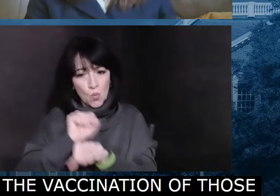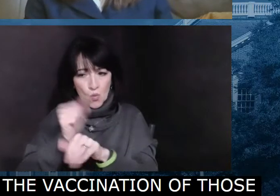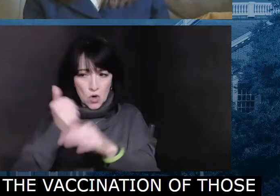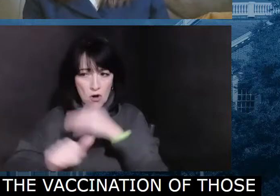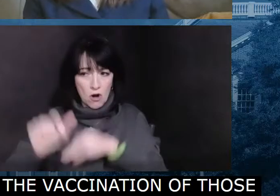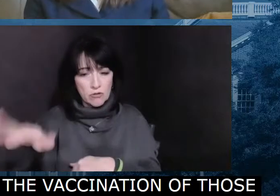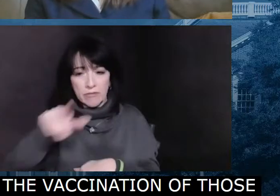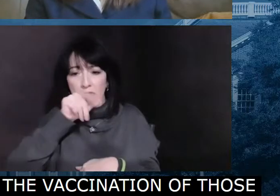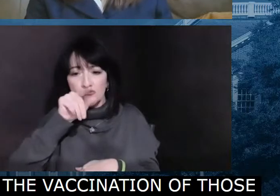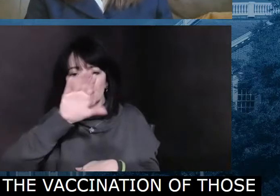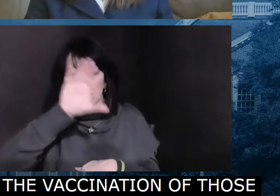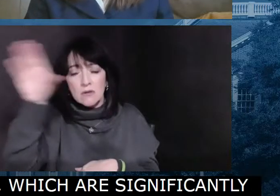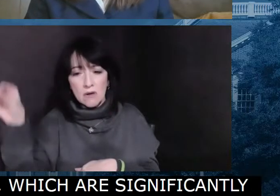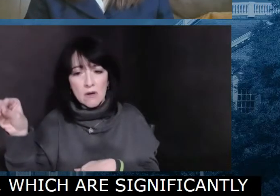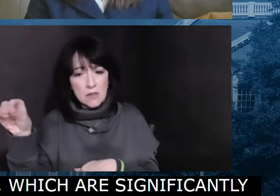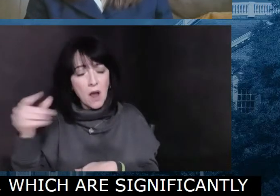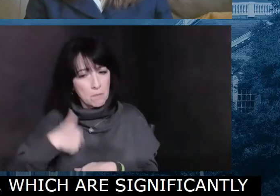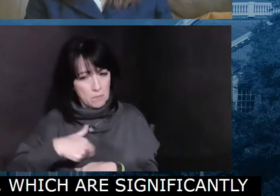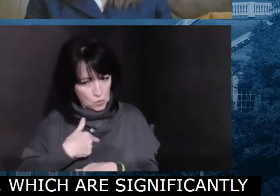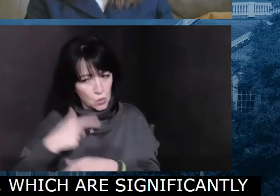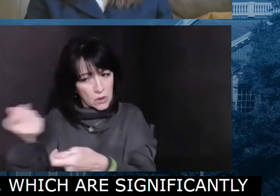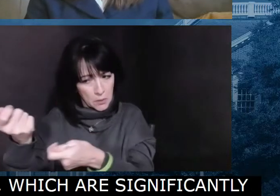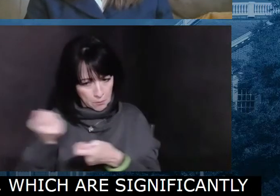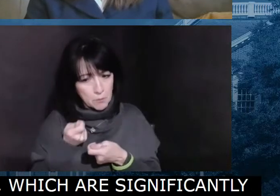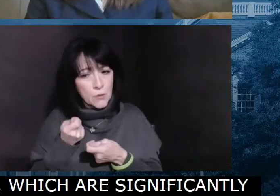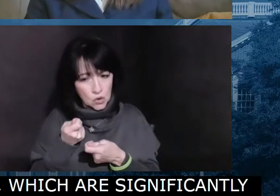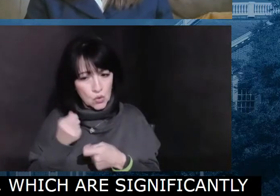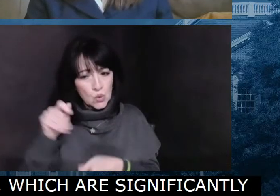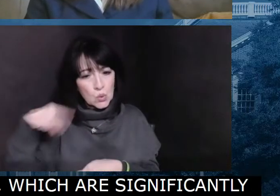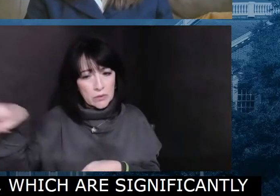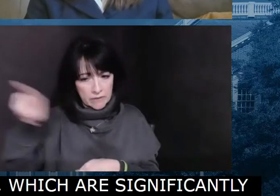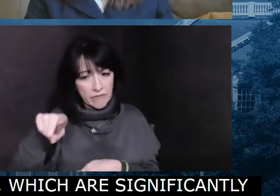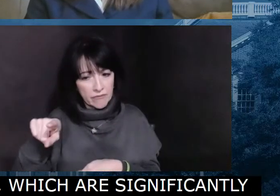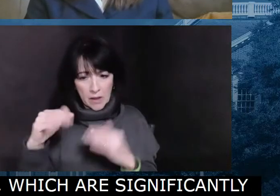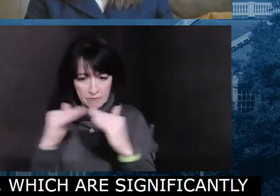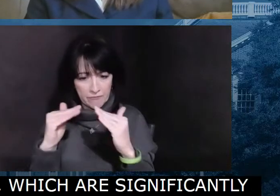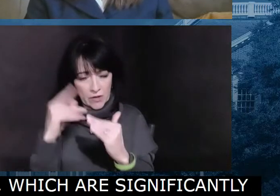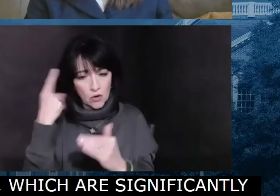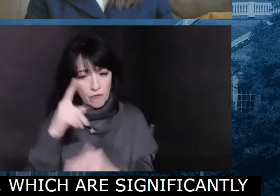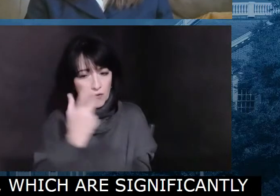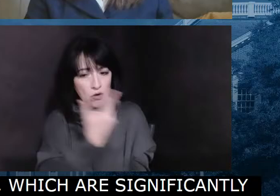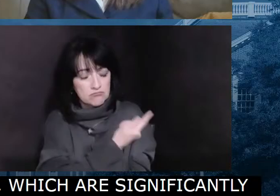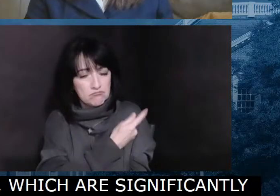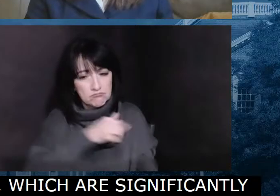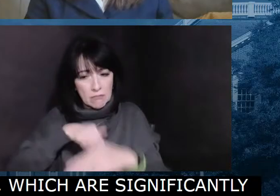once their numbers come up. Thank you.